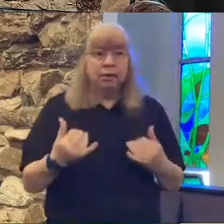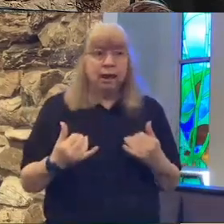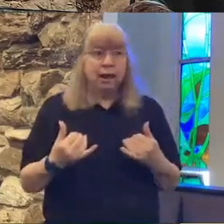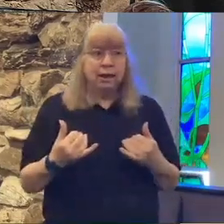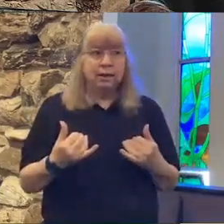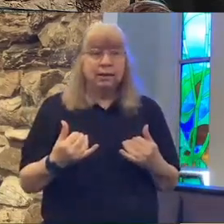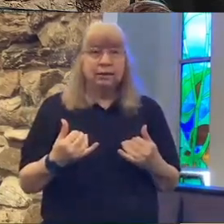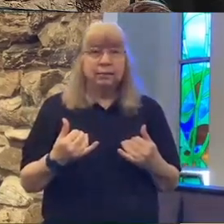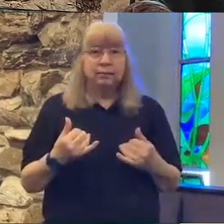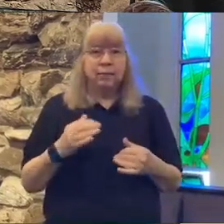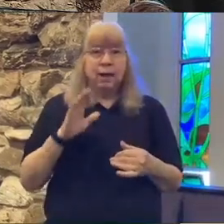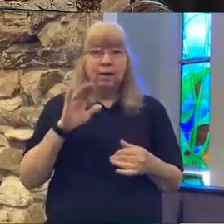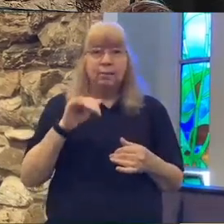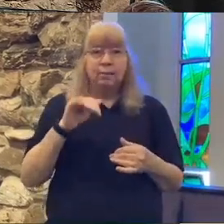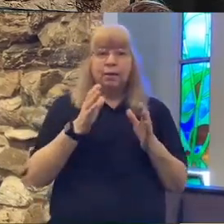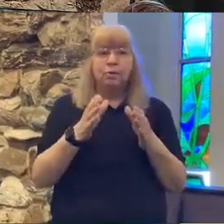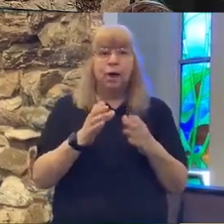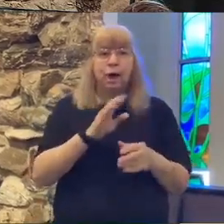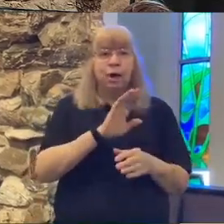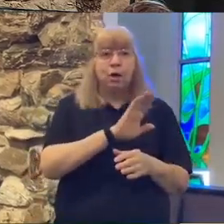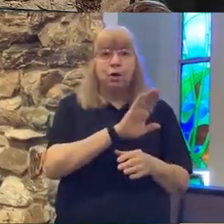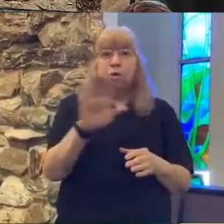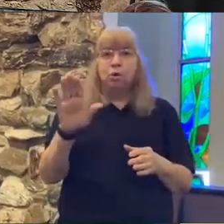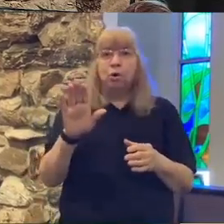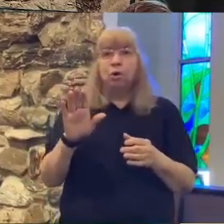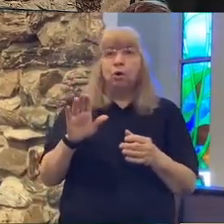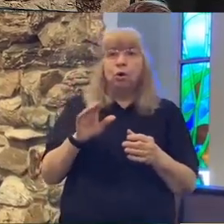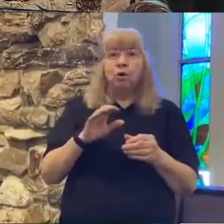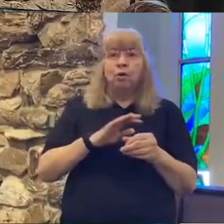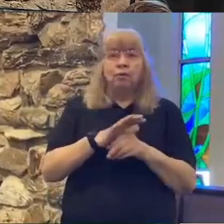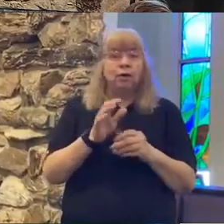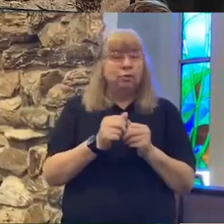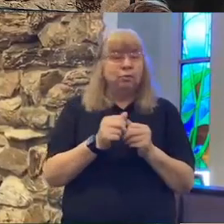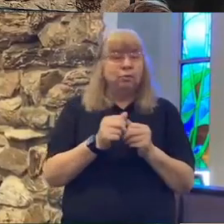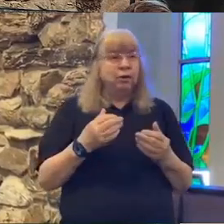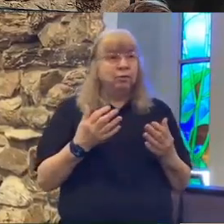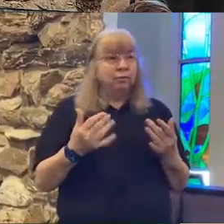By the way, did you know you are filled with the fire of the Holy Spirit?